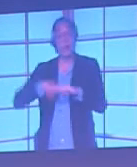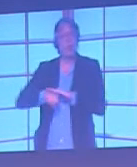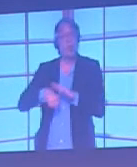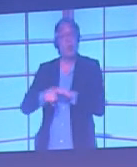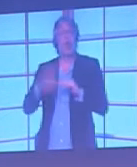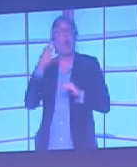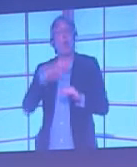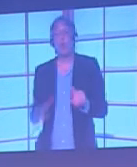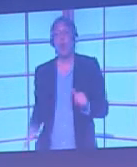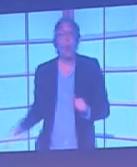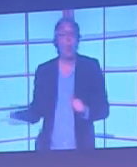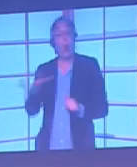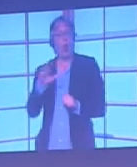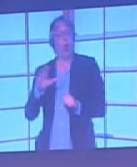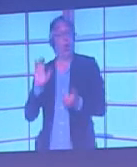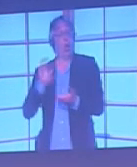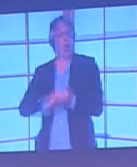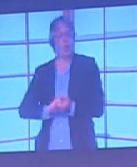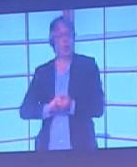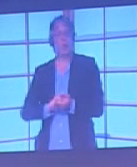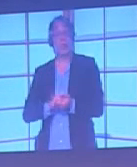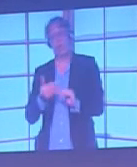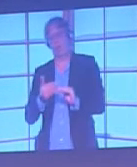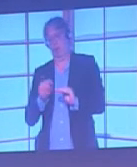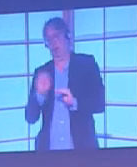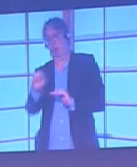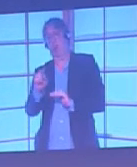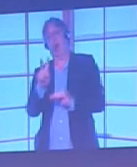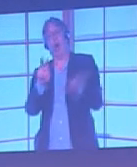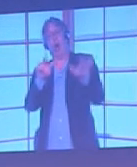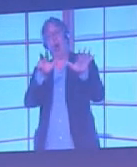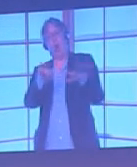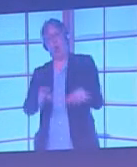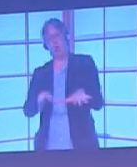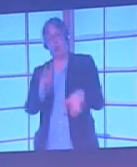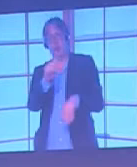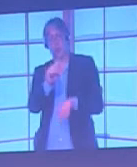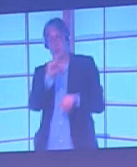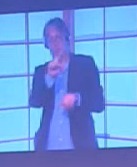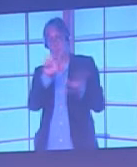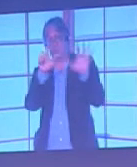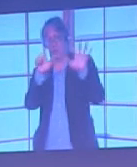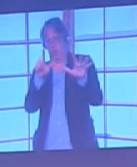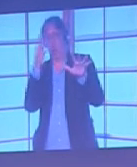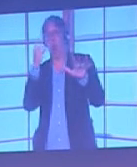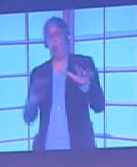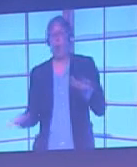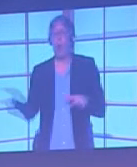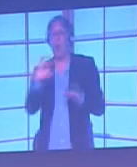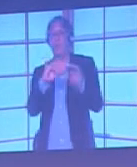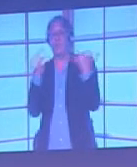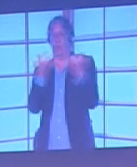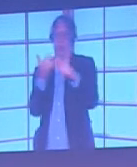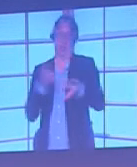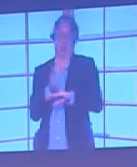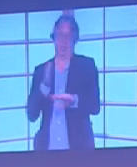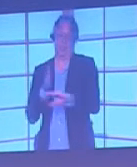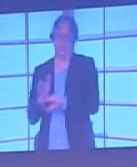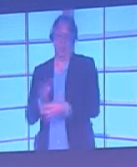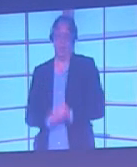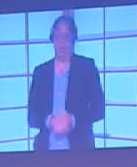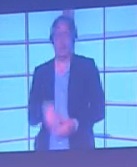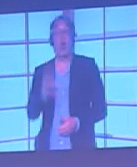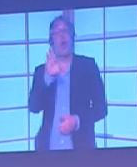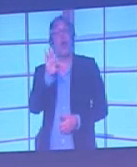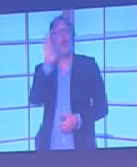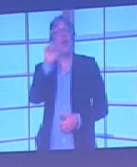their clubs by August 2017. We will reflect on the successes of other projects delivered by CAFE,